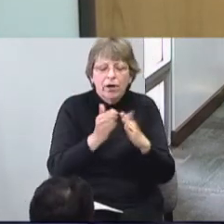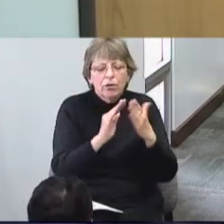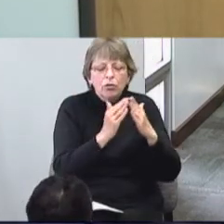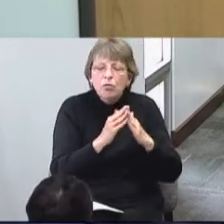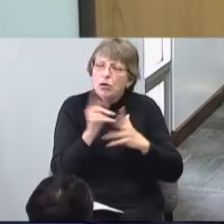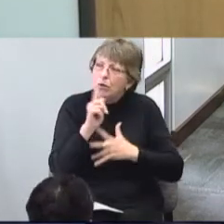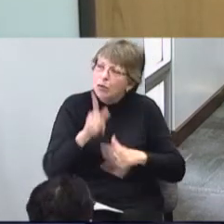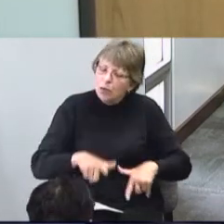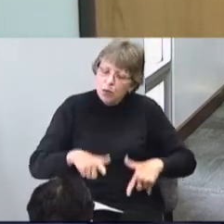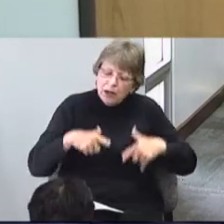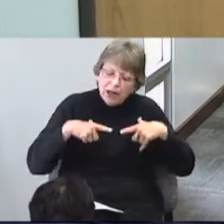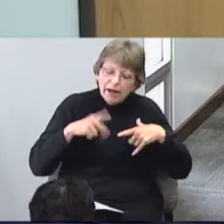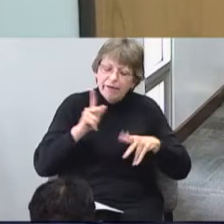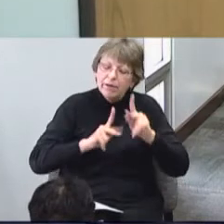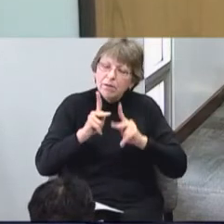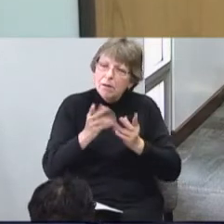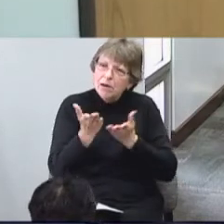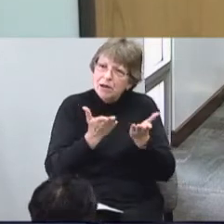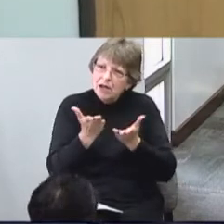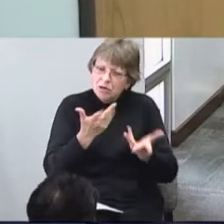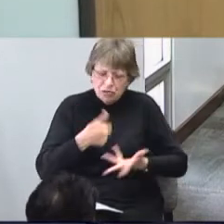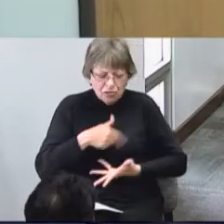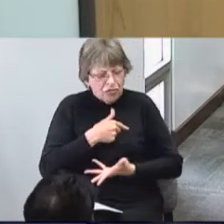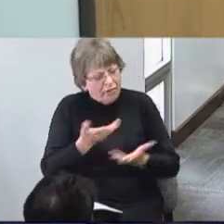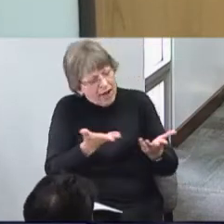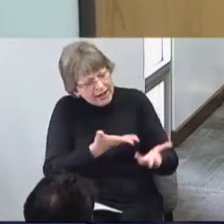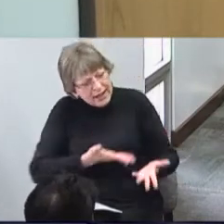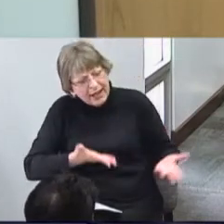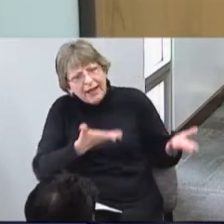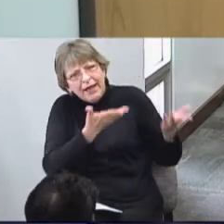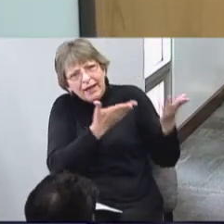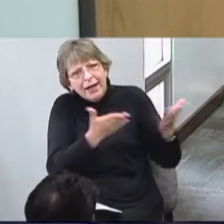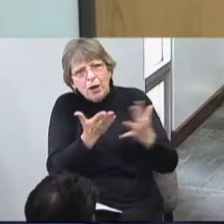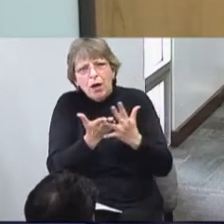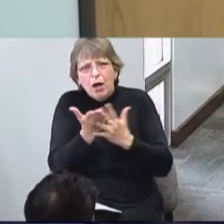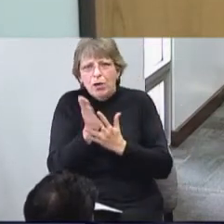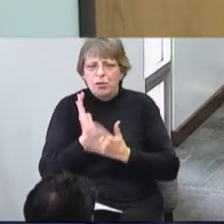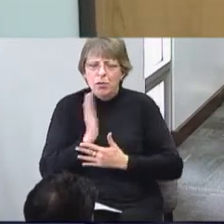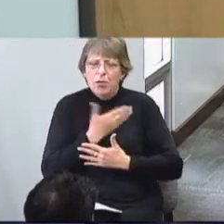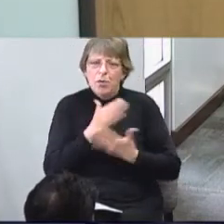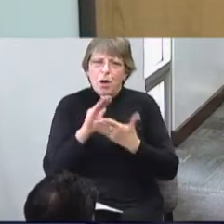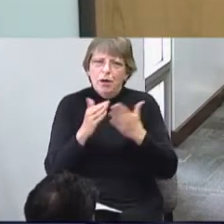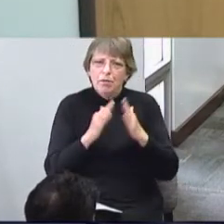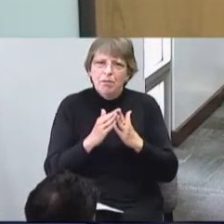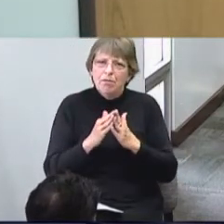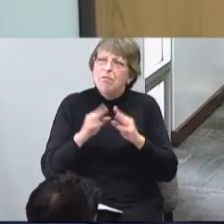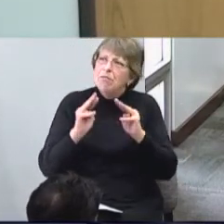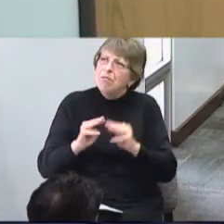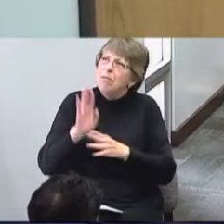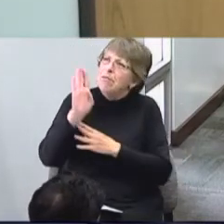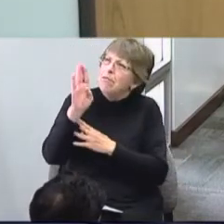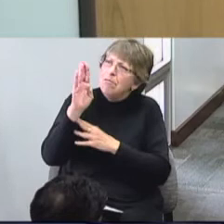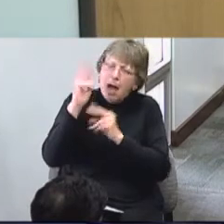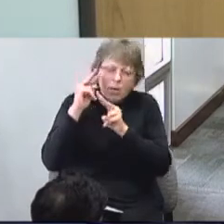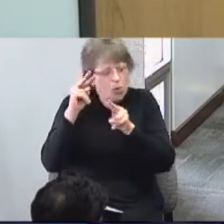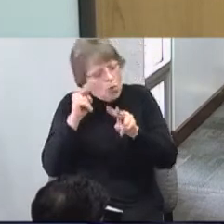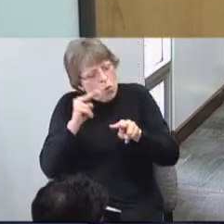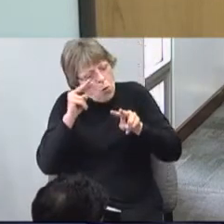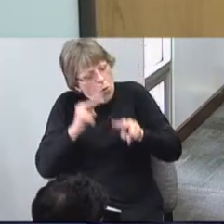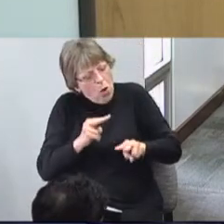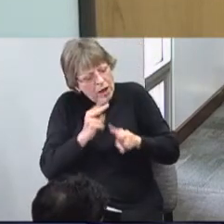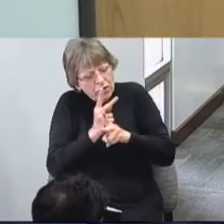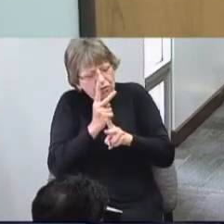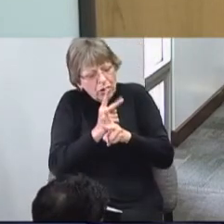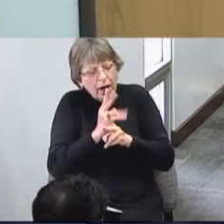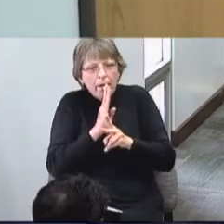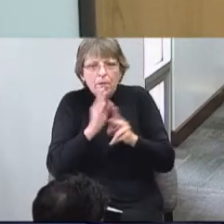and for these who serve us here in this chamber and throughout our community as well. Just may your kind and watchful care be with each of us